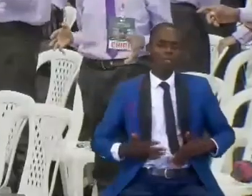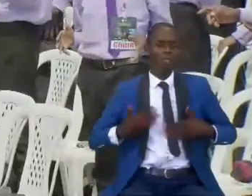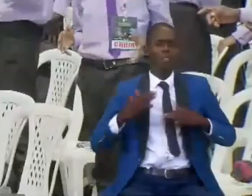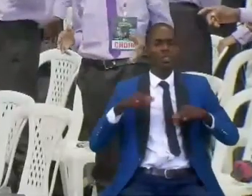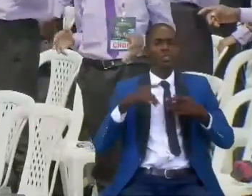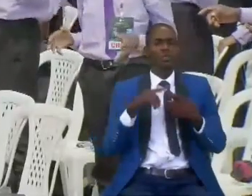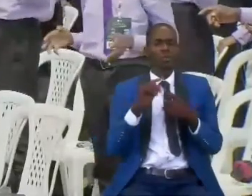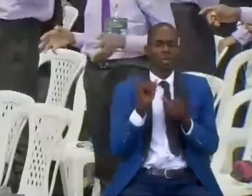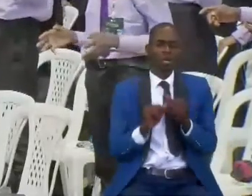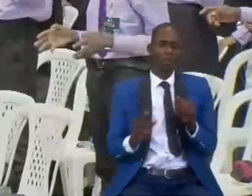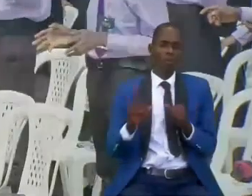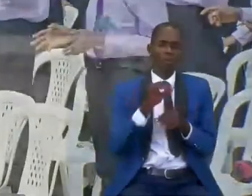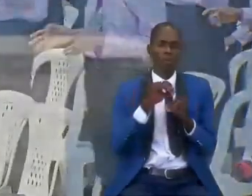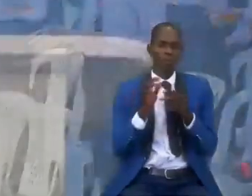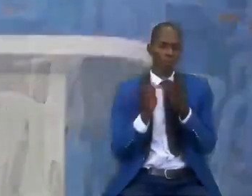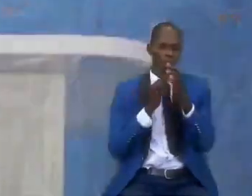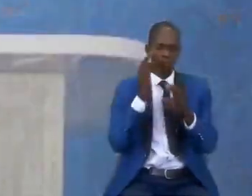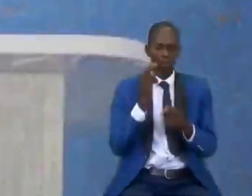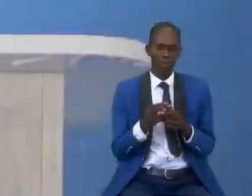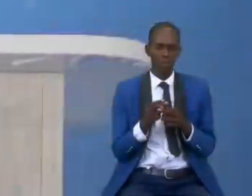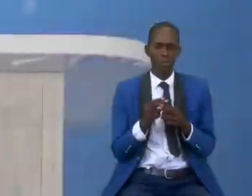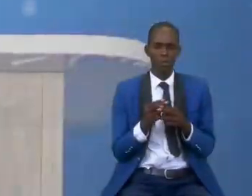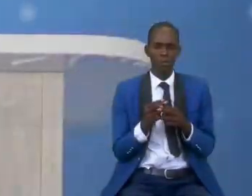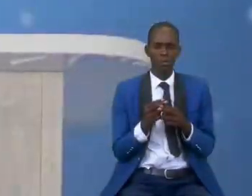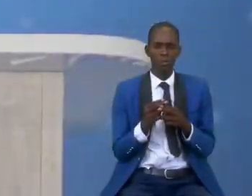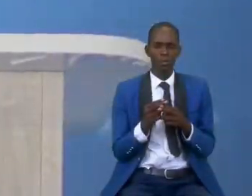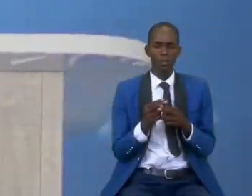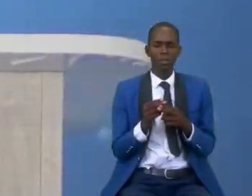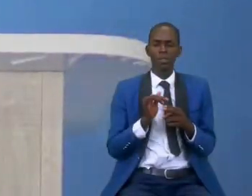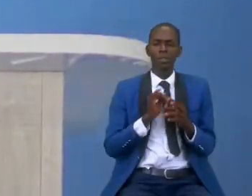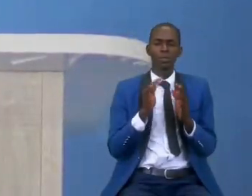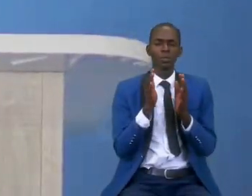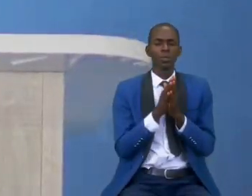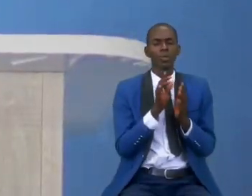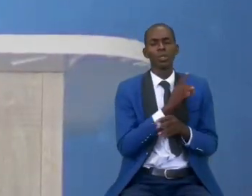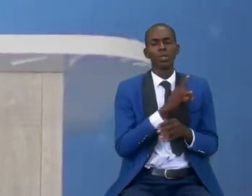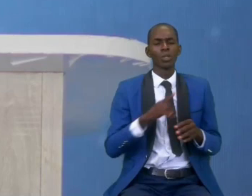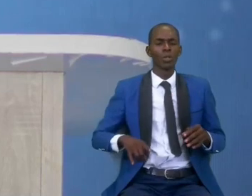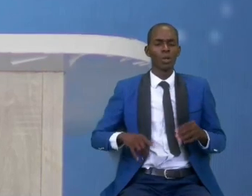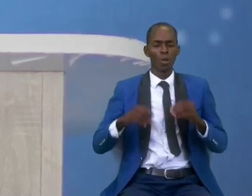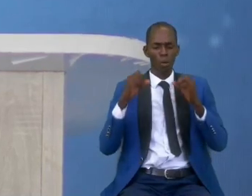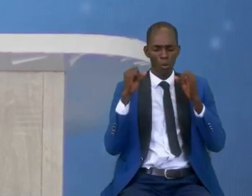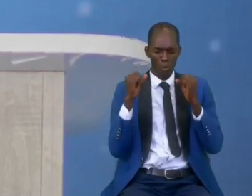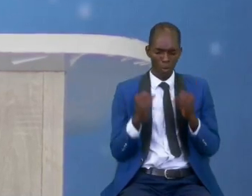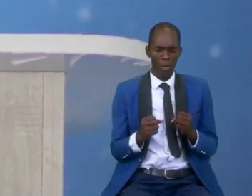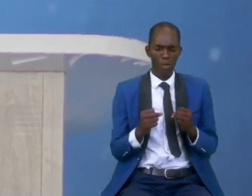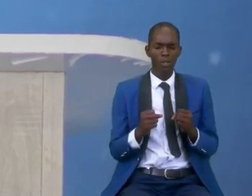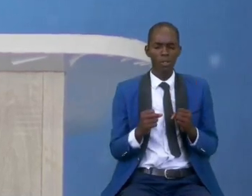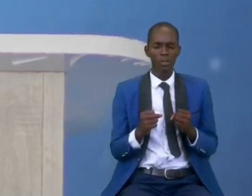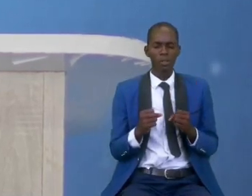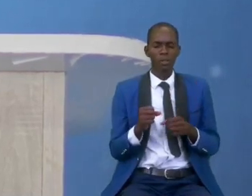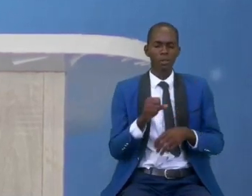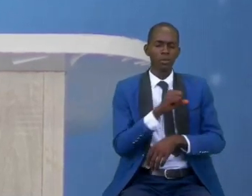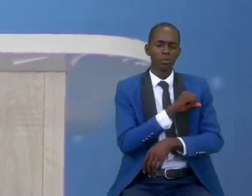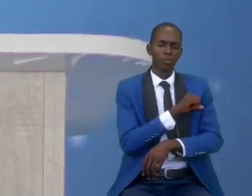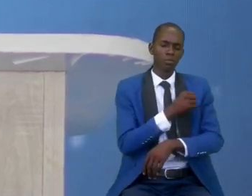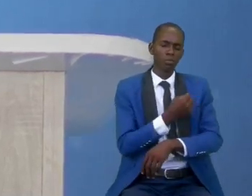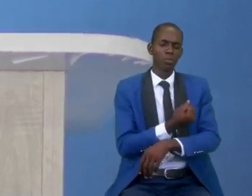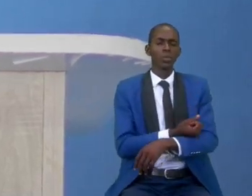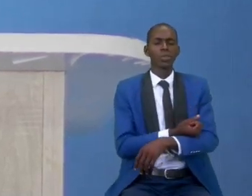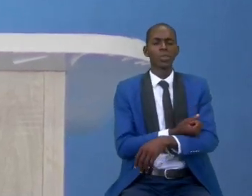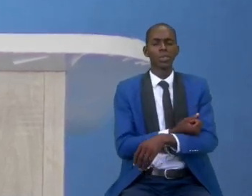pray, Lord, power, strength, triumph, amen,